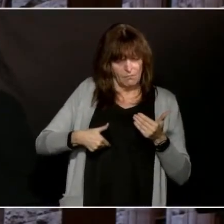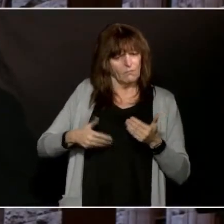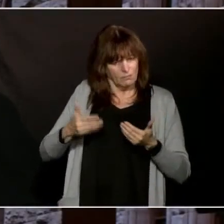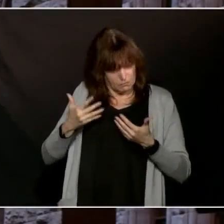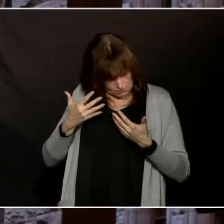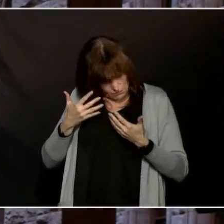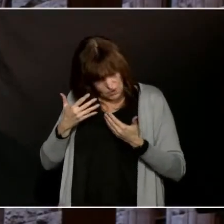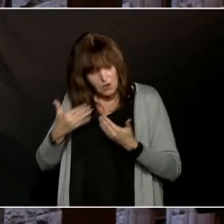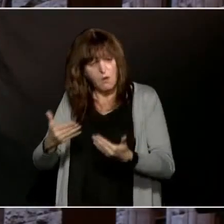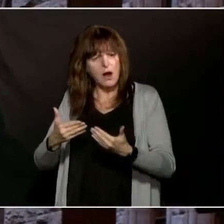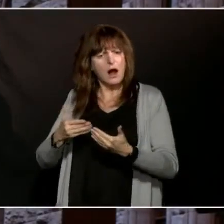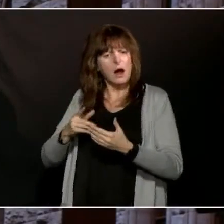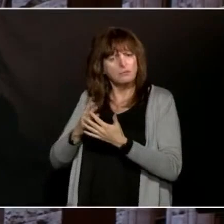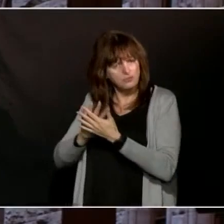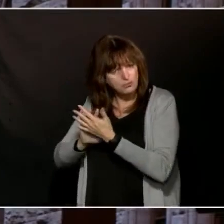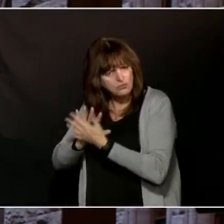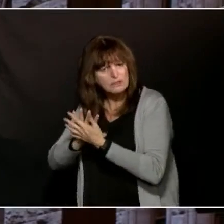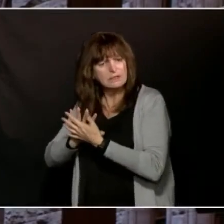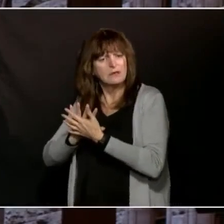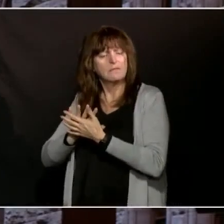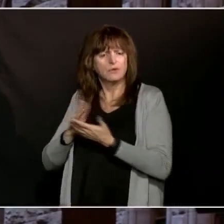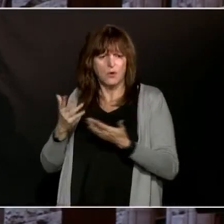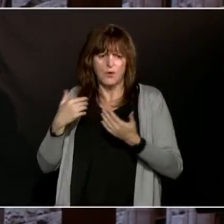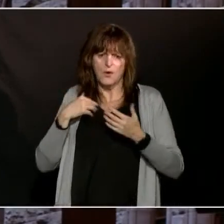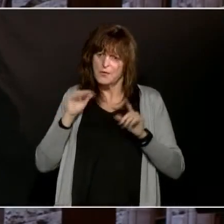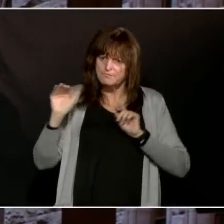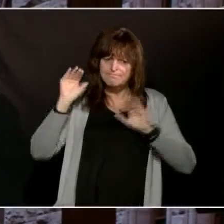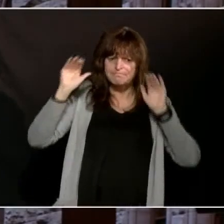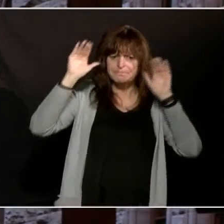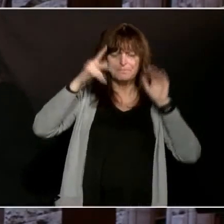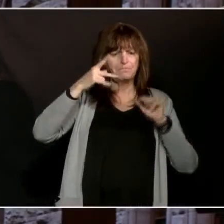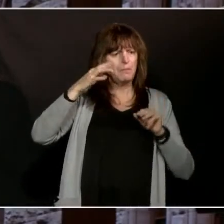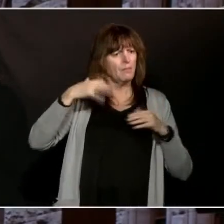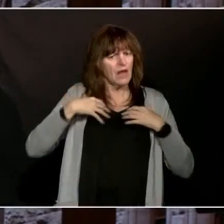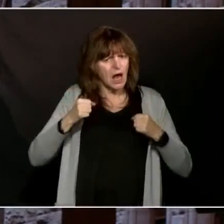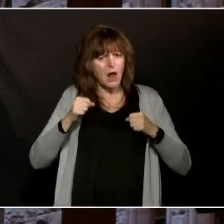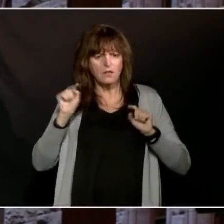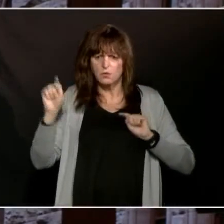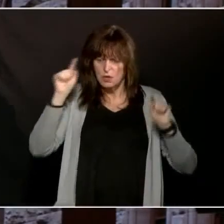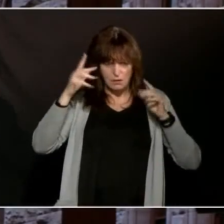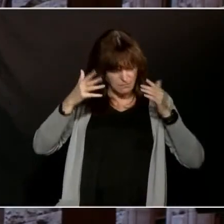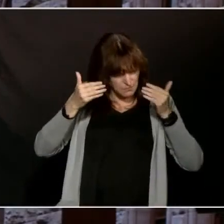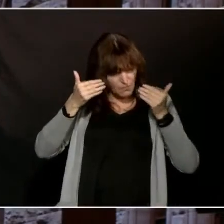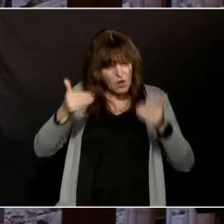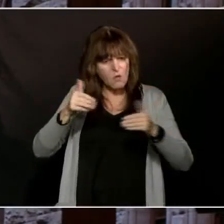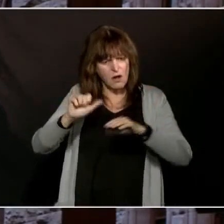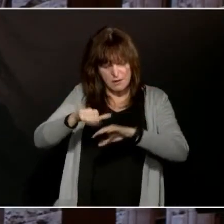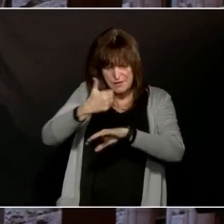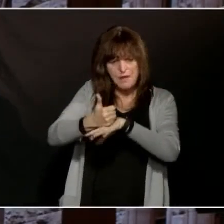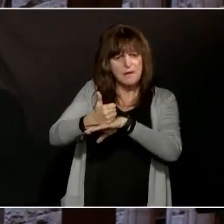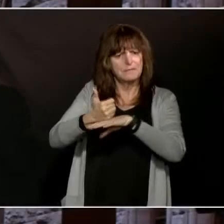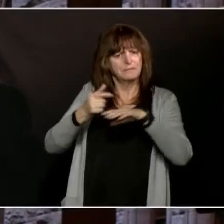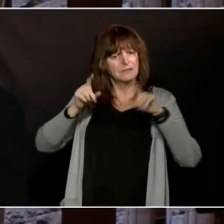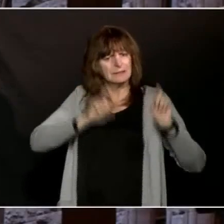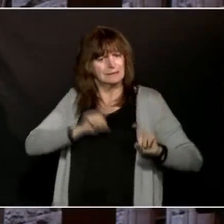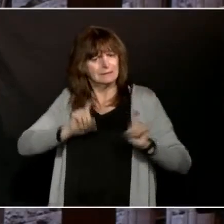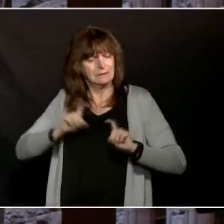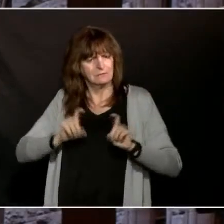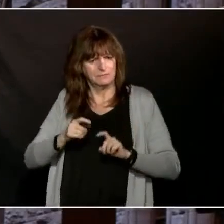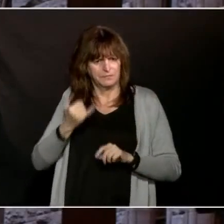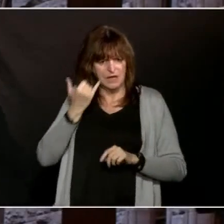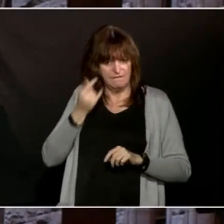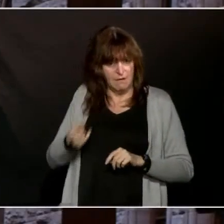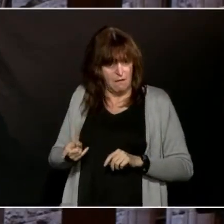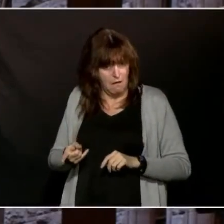our health units to set that up to deal with as good a quality surveillance in and around cases, potential cases in the school